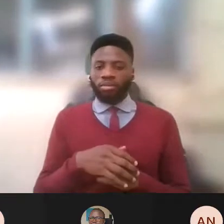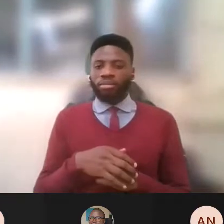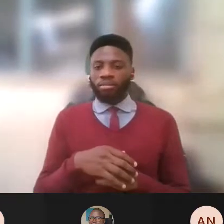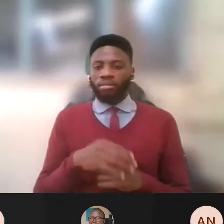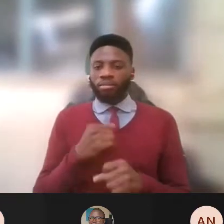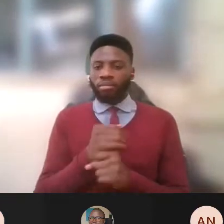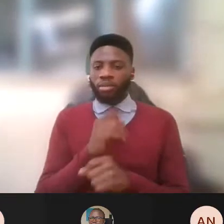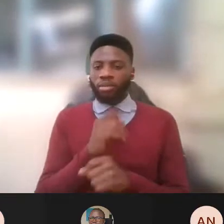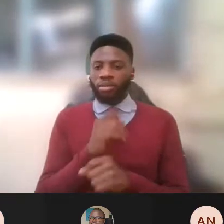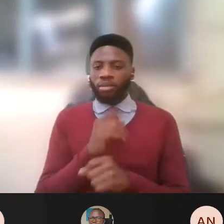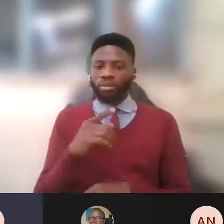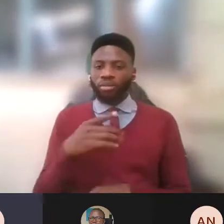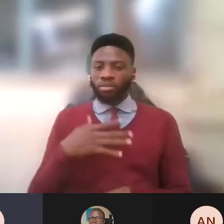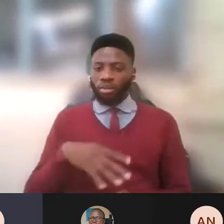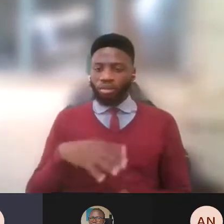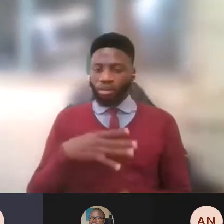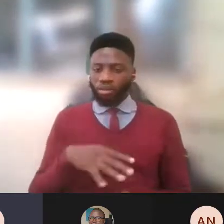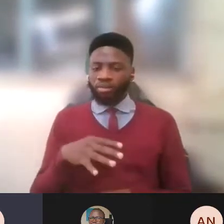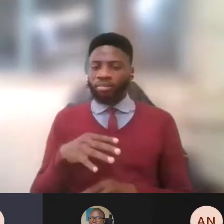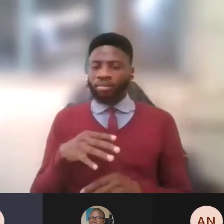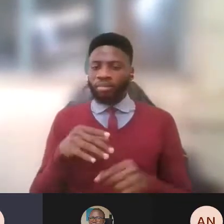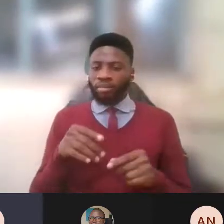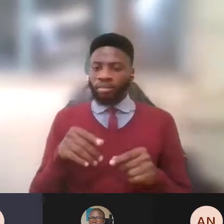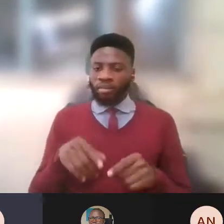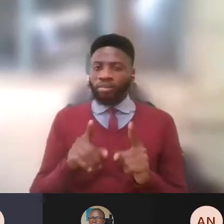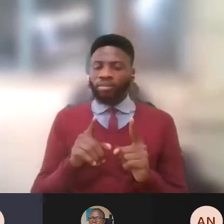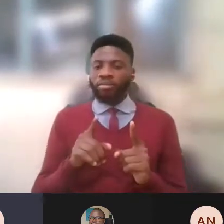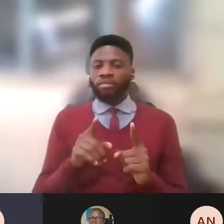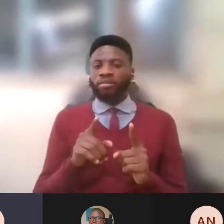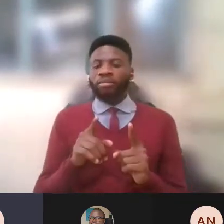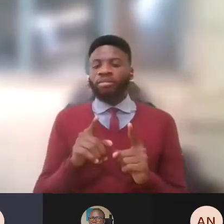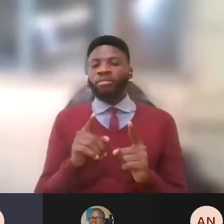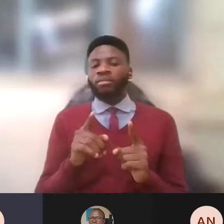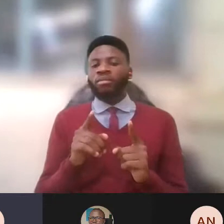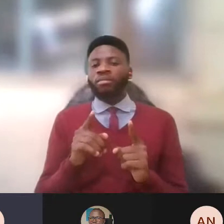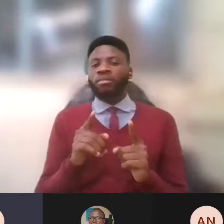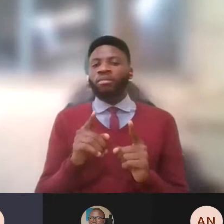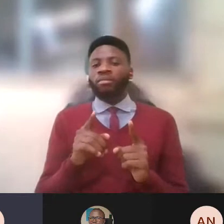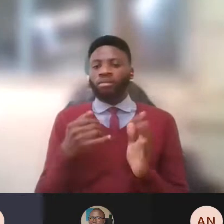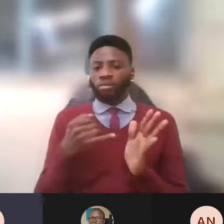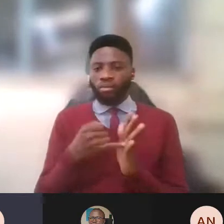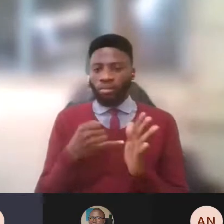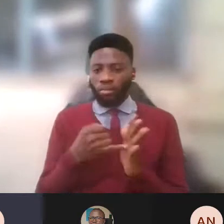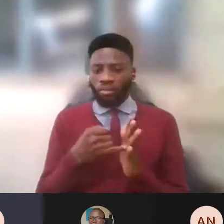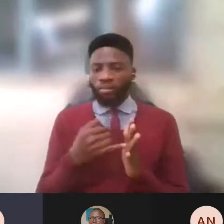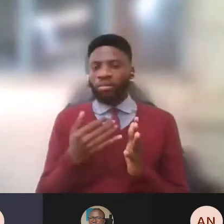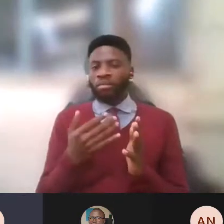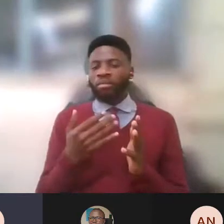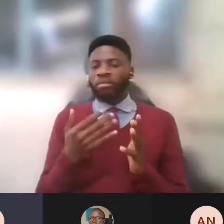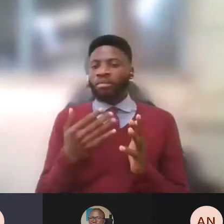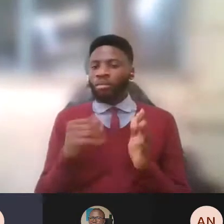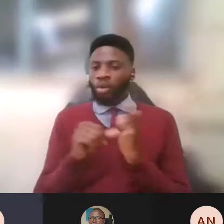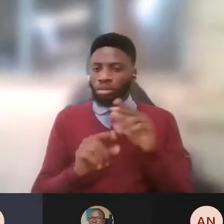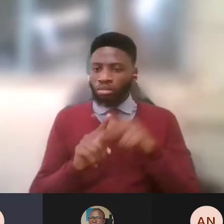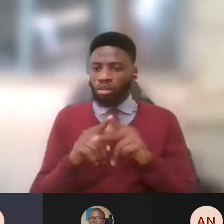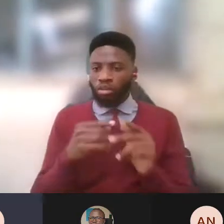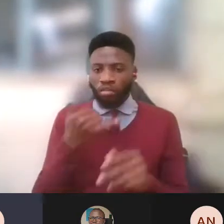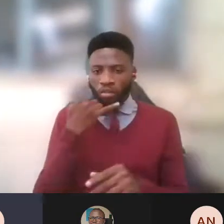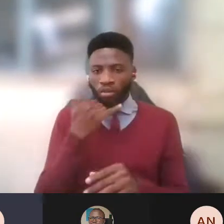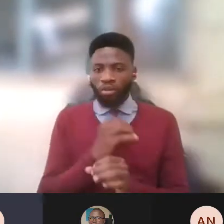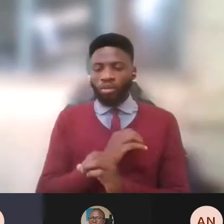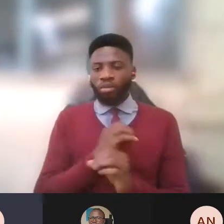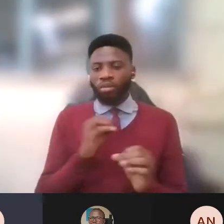example of, never settle and do the right thing might be inadvertently, and I think this exists a little bit in Standard